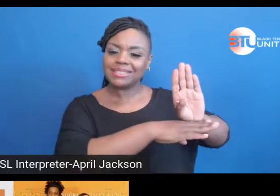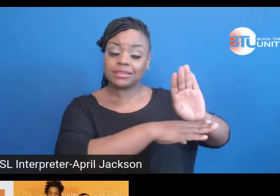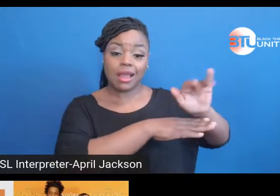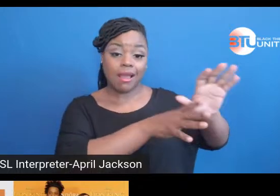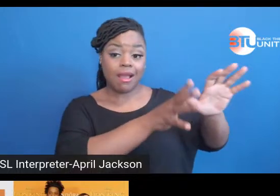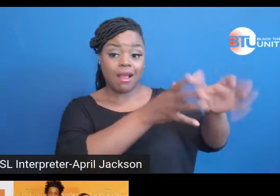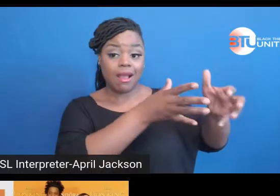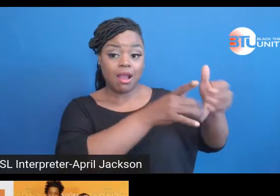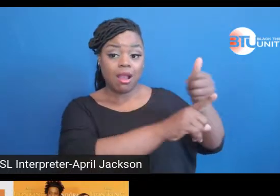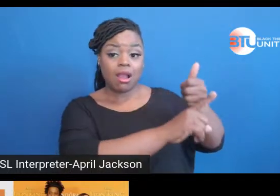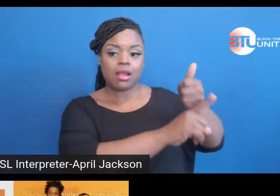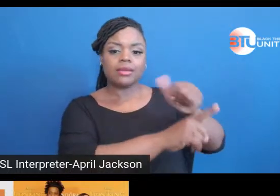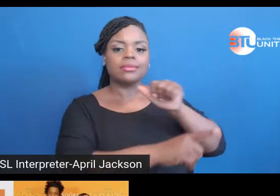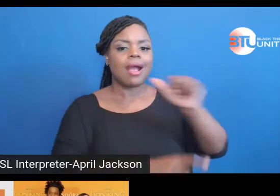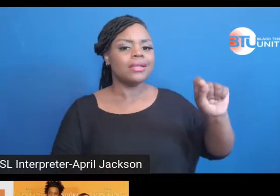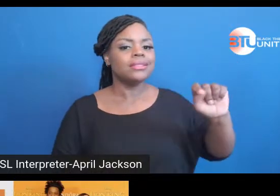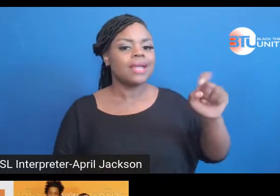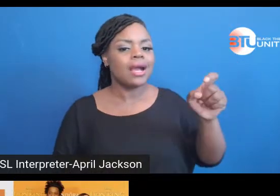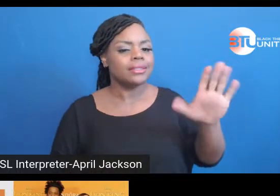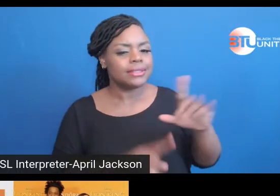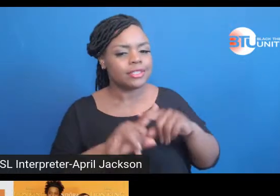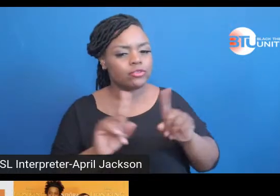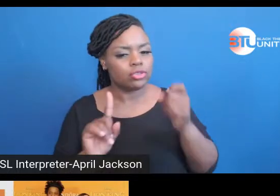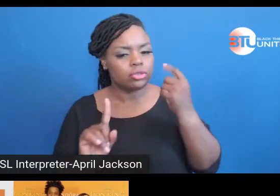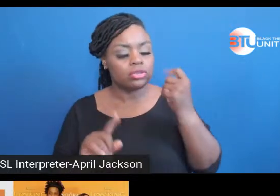It's called kind of a pass-through entity.